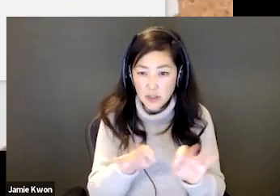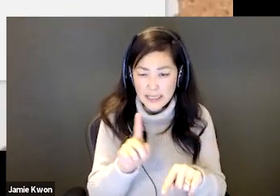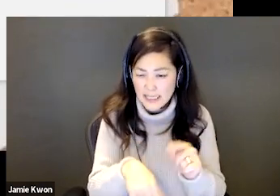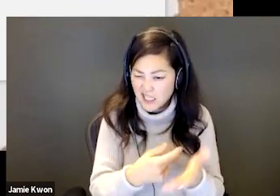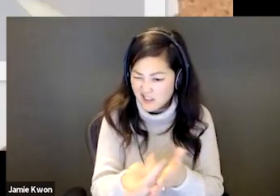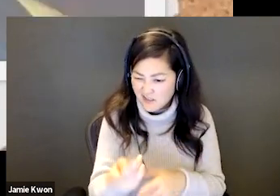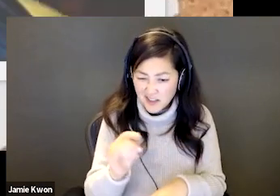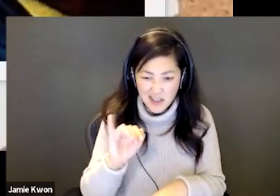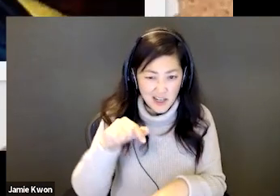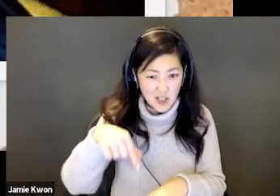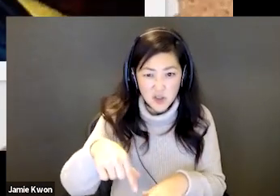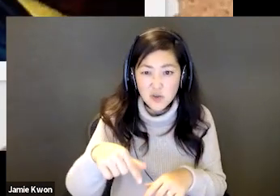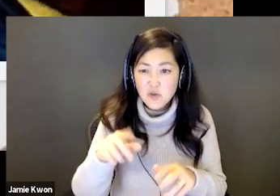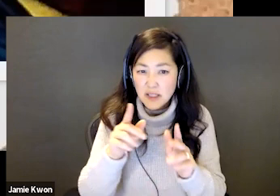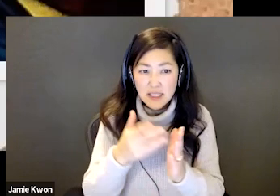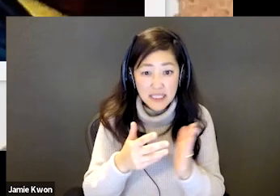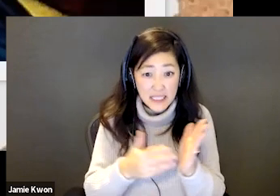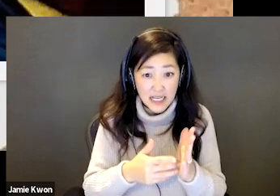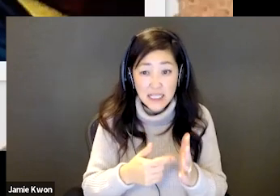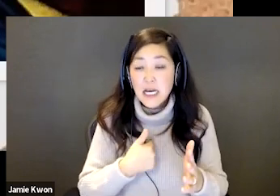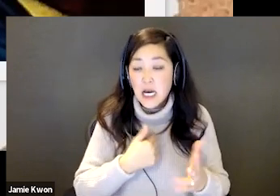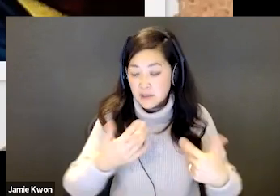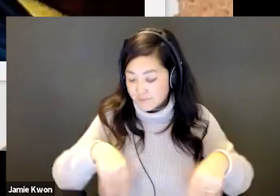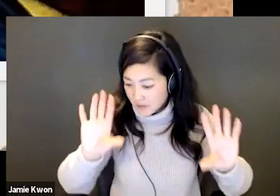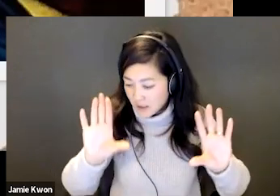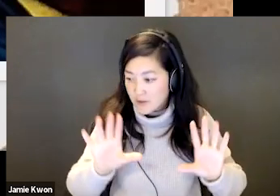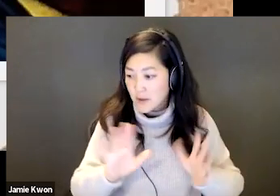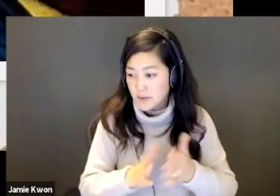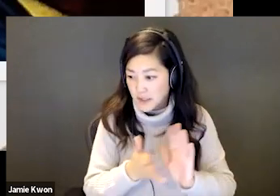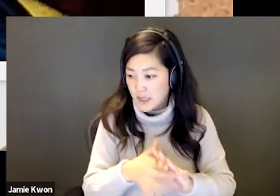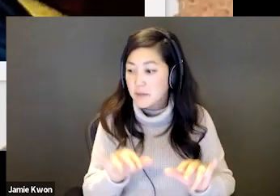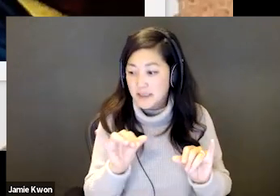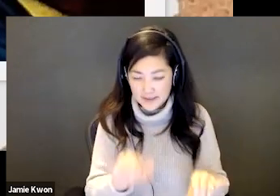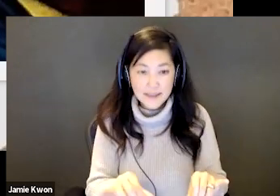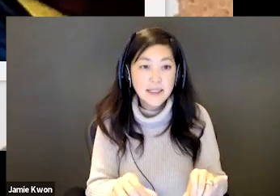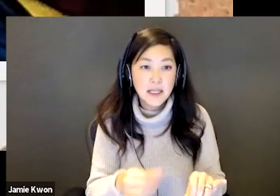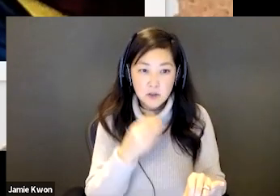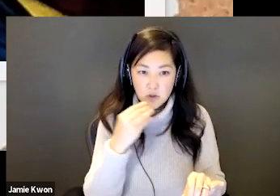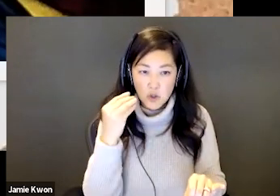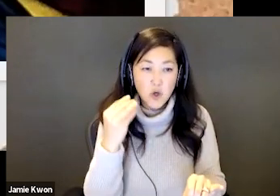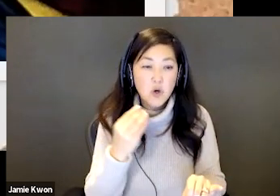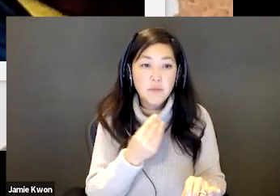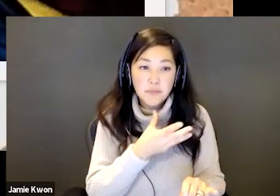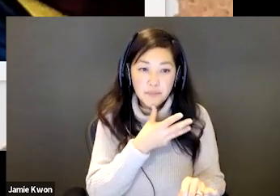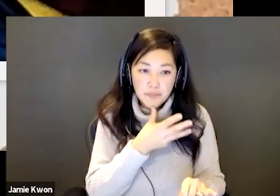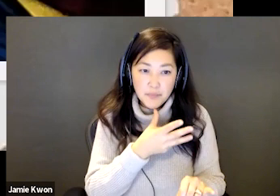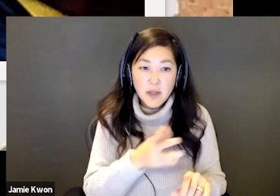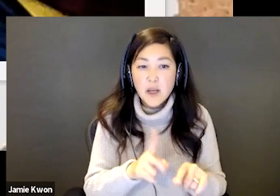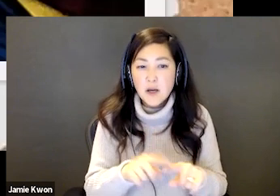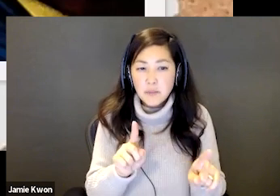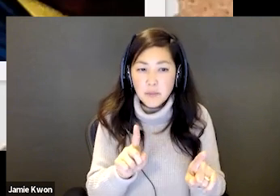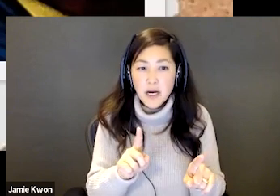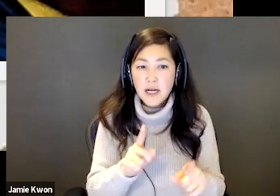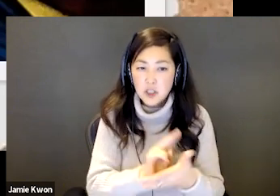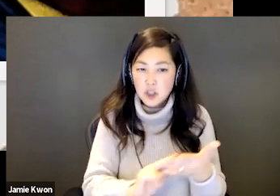a stay-at-home mom, and that is me. But in university, I had discovered keys to my potential